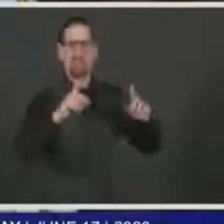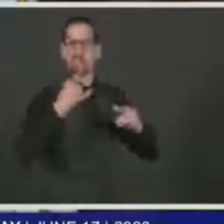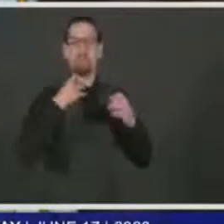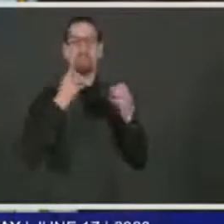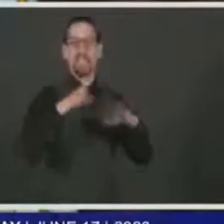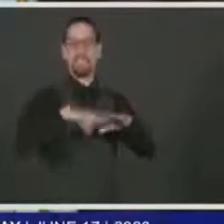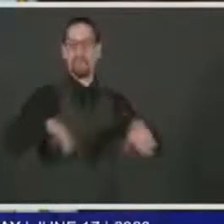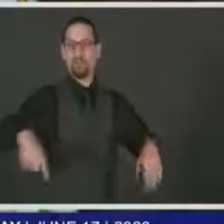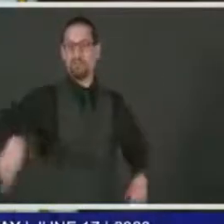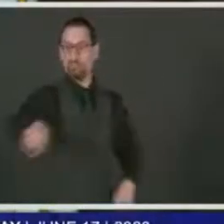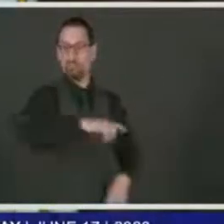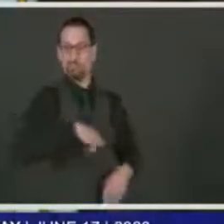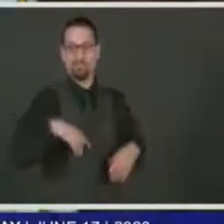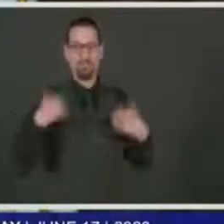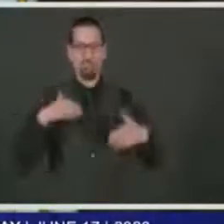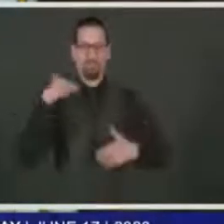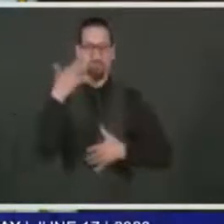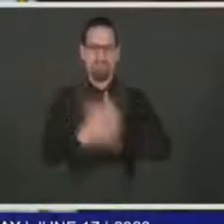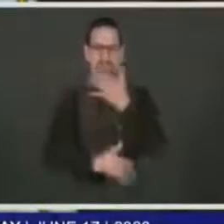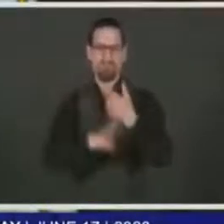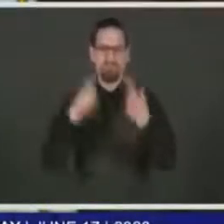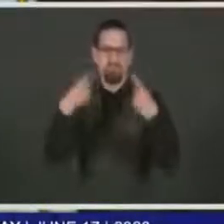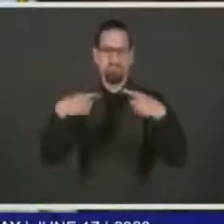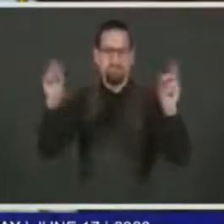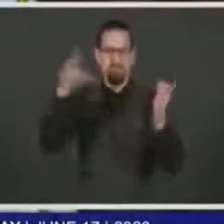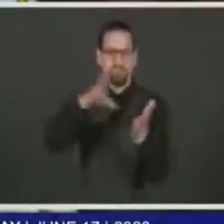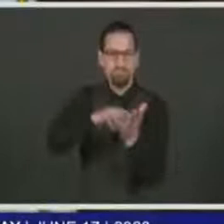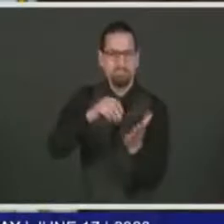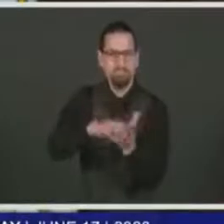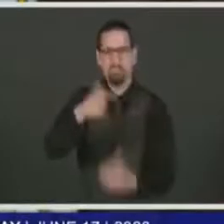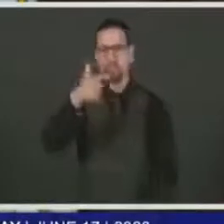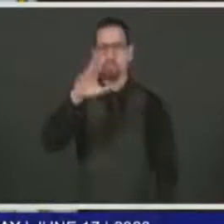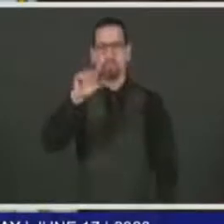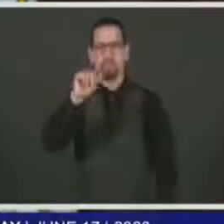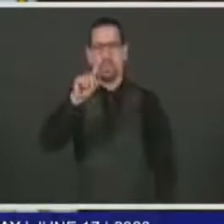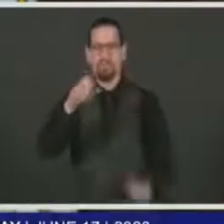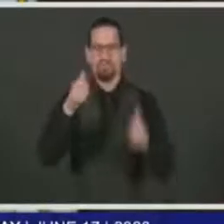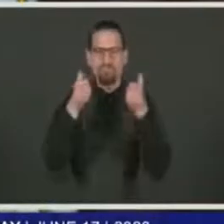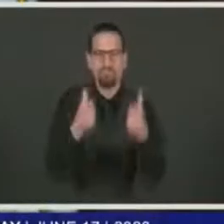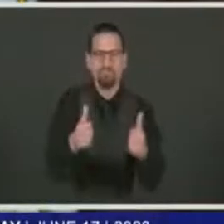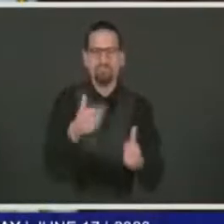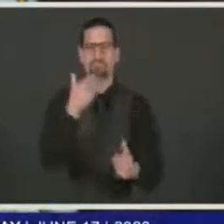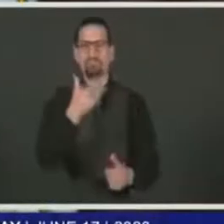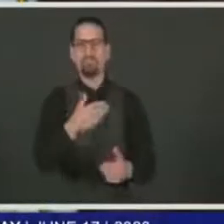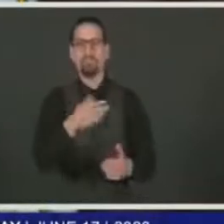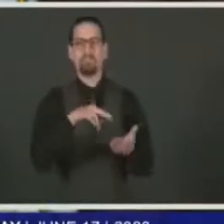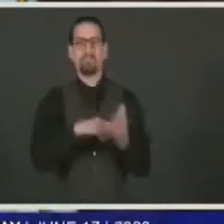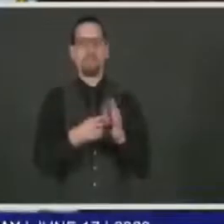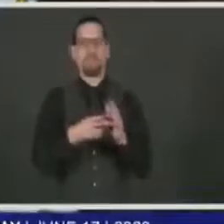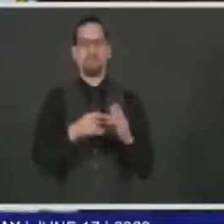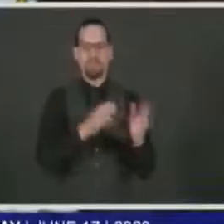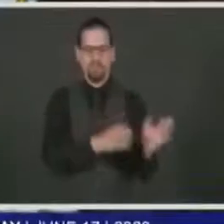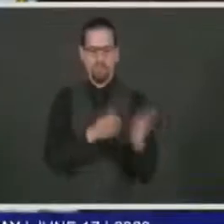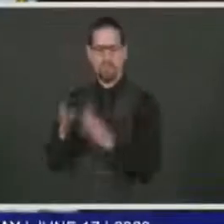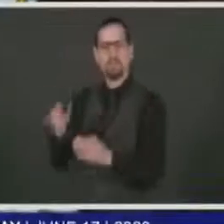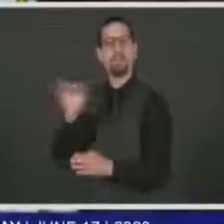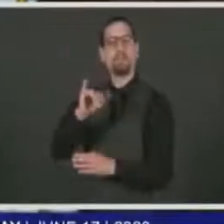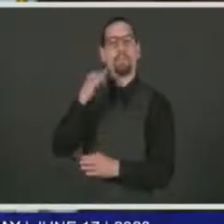doctor's offices. I am not saying you're not going to go visit your doctor again. You will. There's no substitute for in-person visits for certain